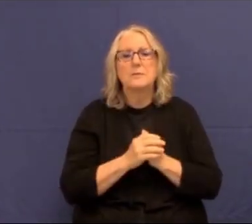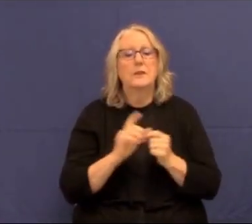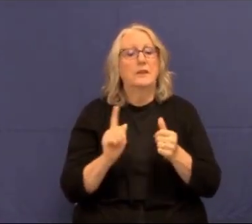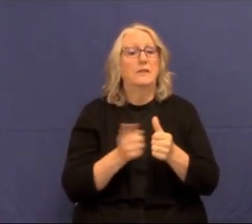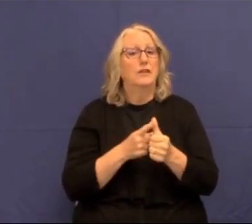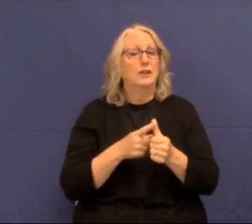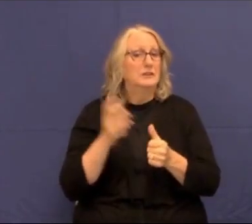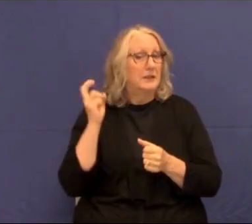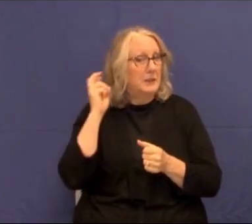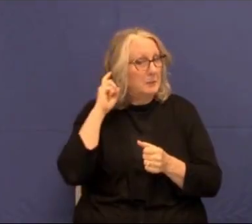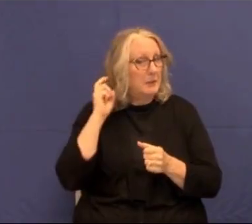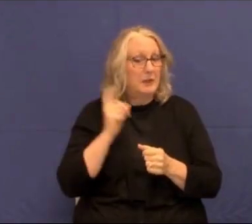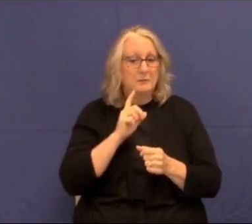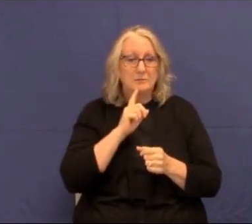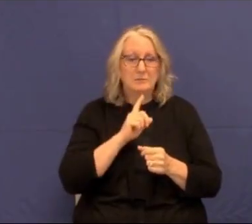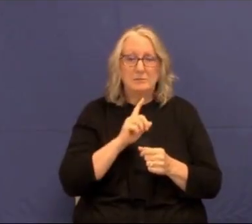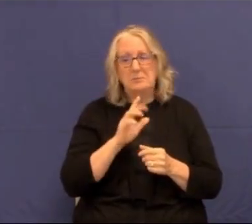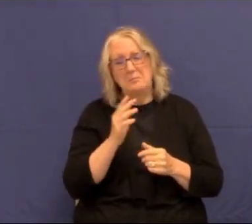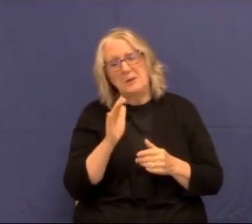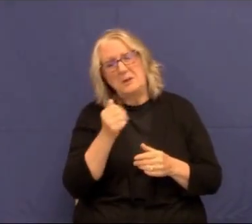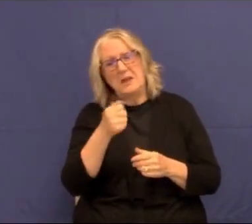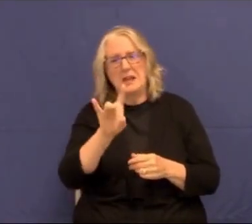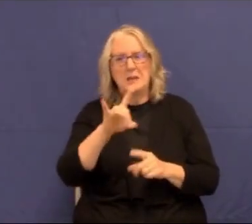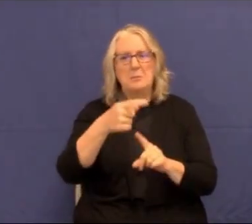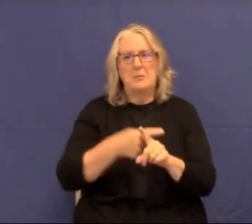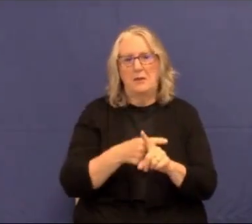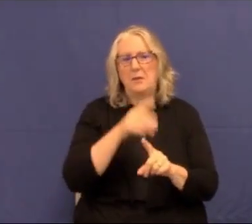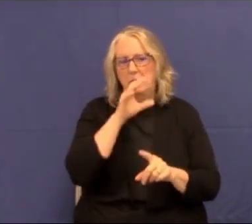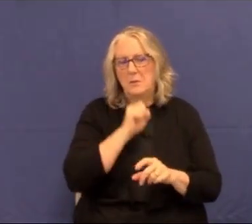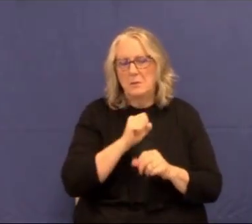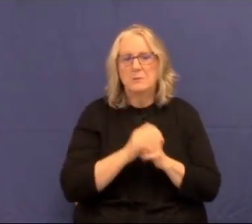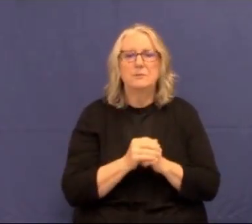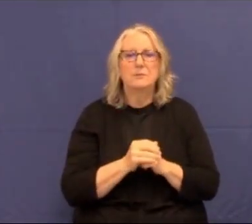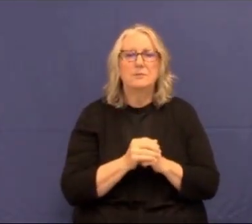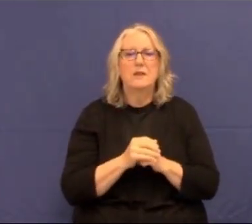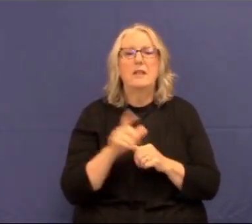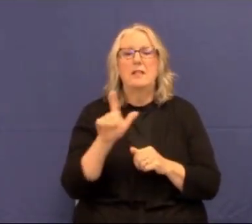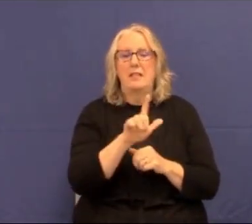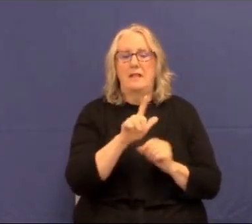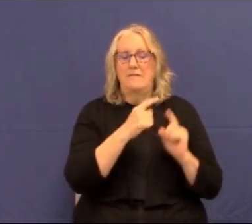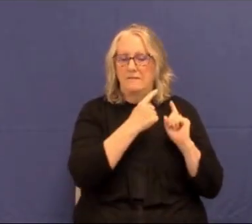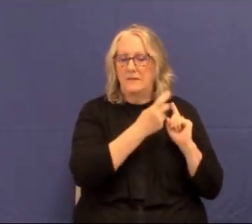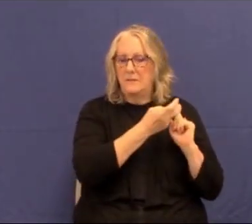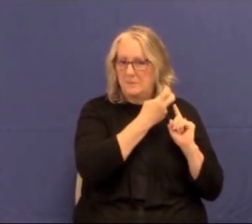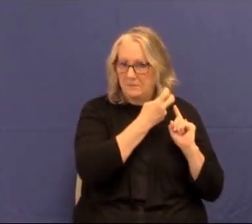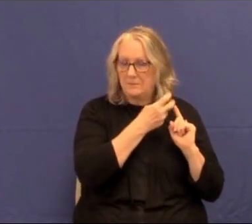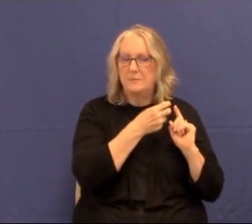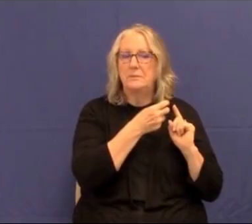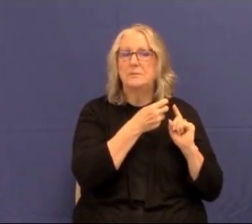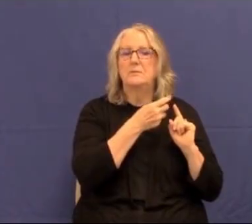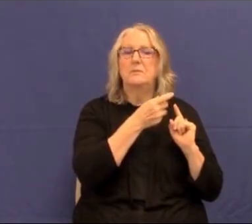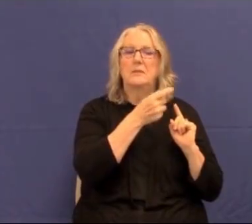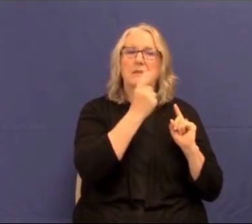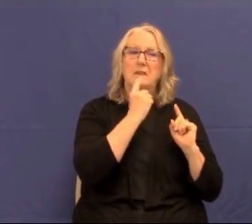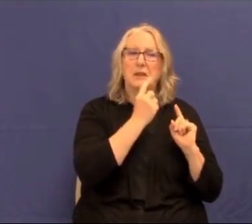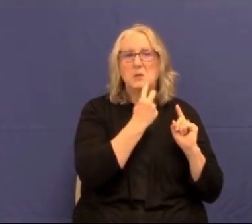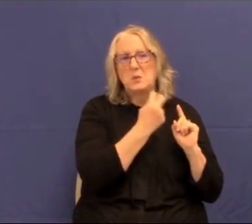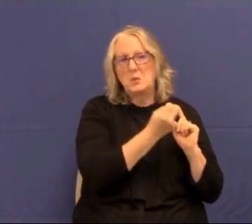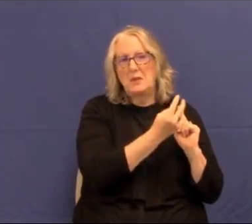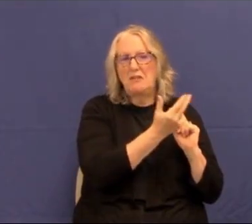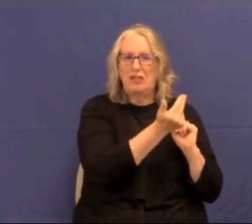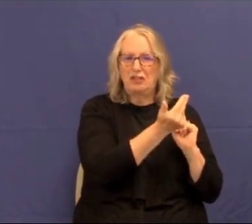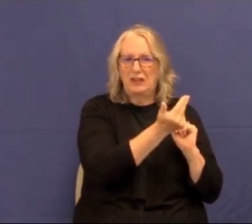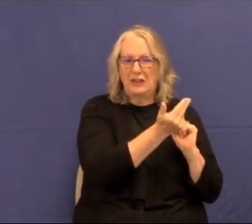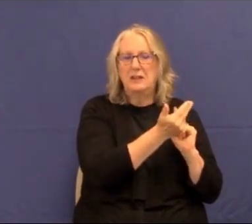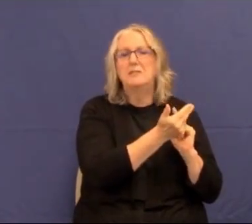bilaterally. I got my first cochlear implant when I was about approximately 18 months old, and then I got my left side done when I was,